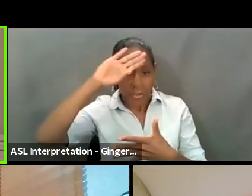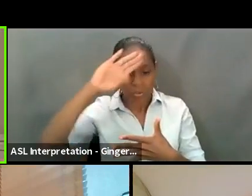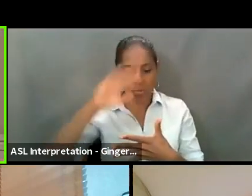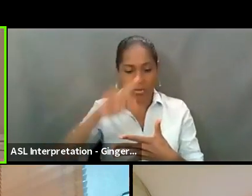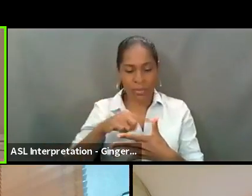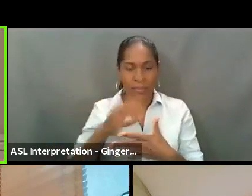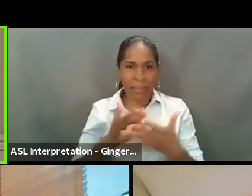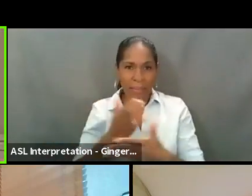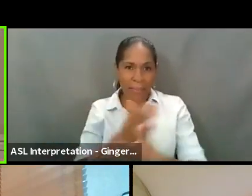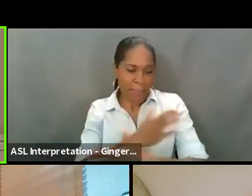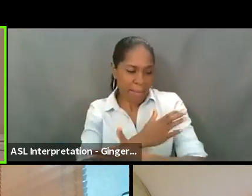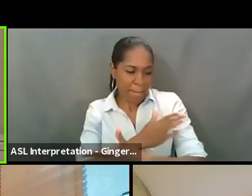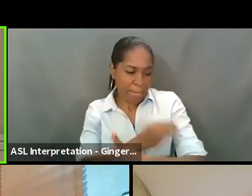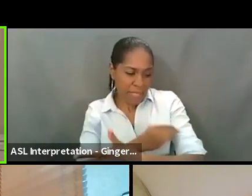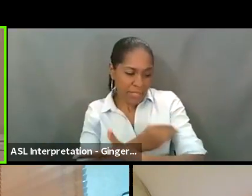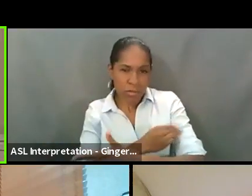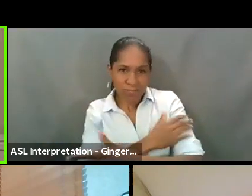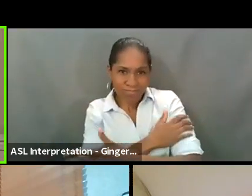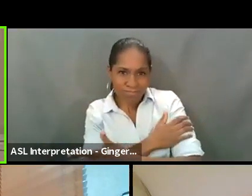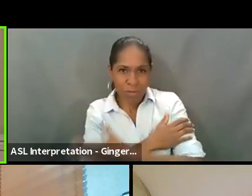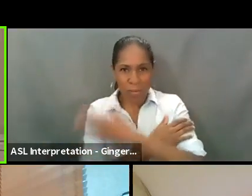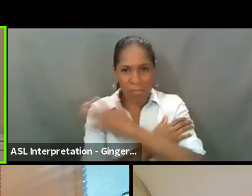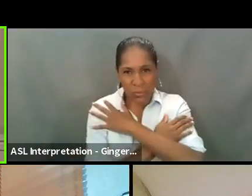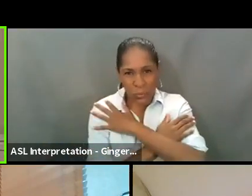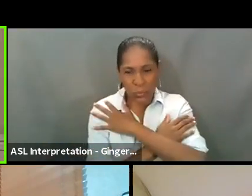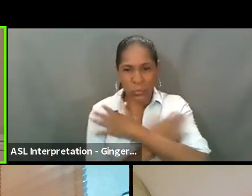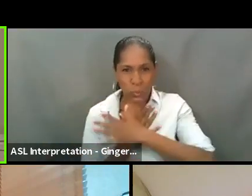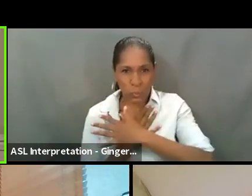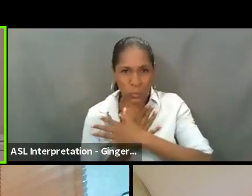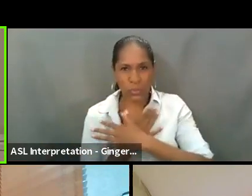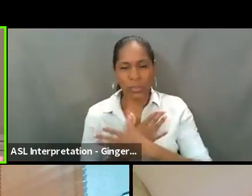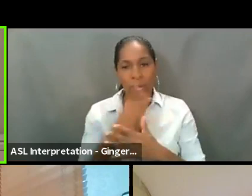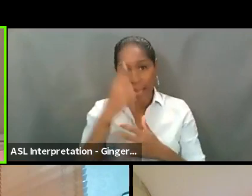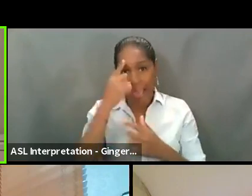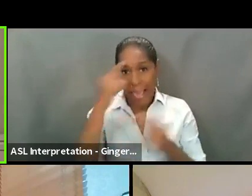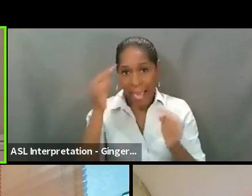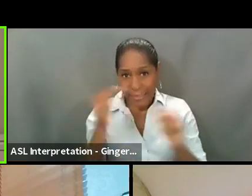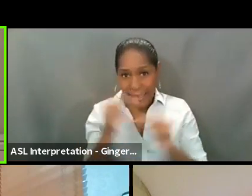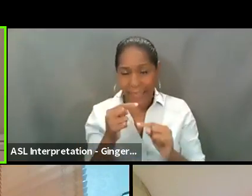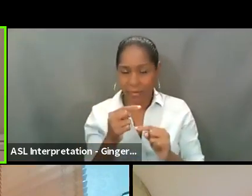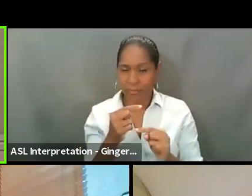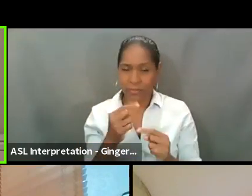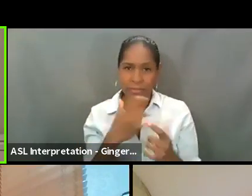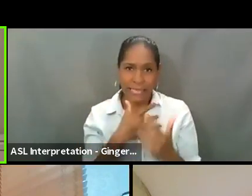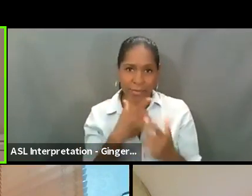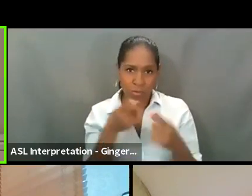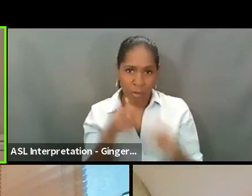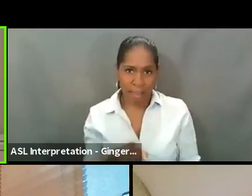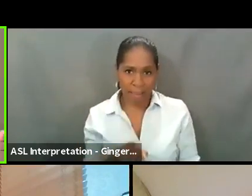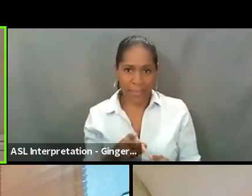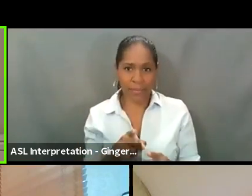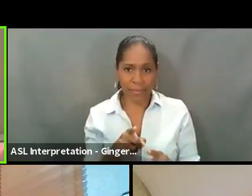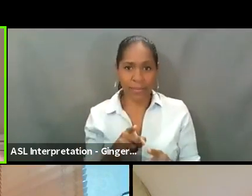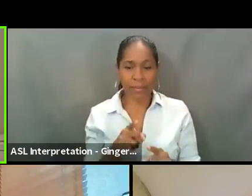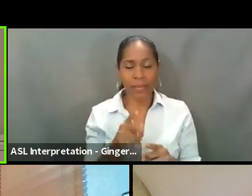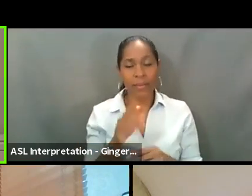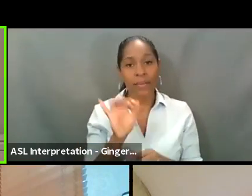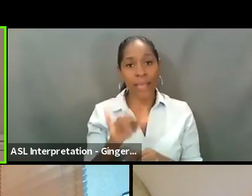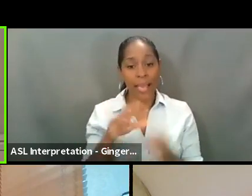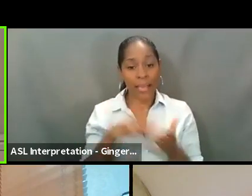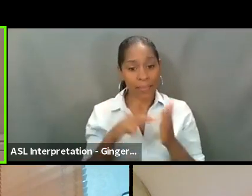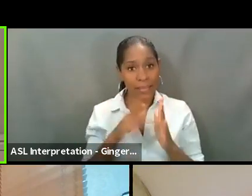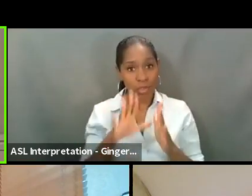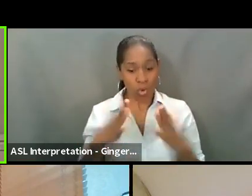muscle aches, especially in the back, or a headache. Those are common symptoms, and those are signs that your immune system